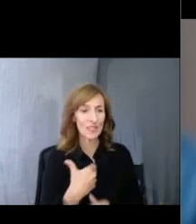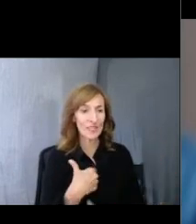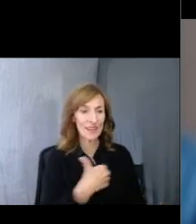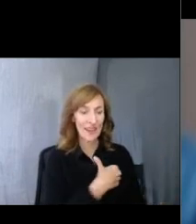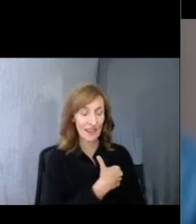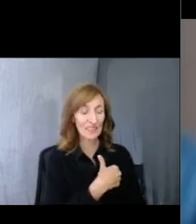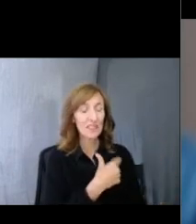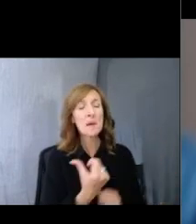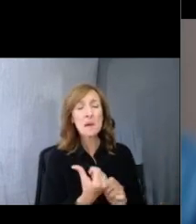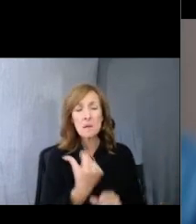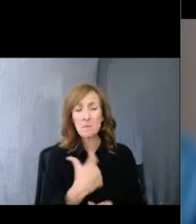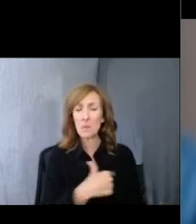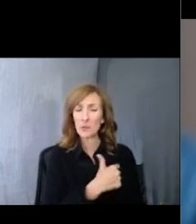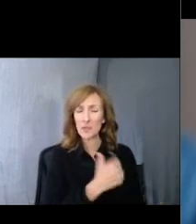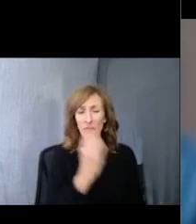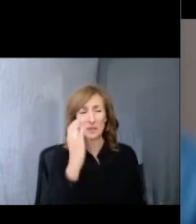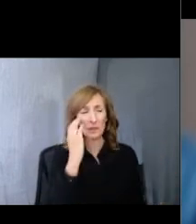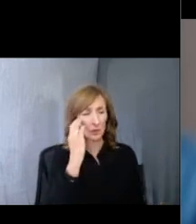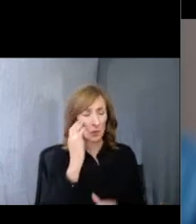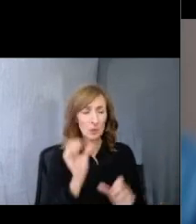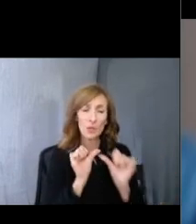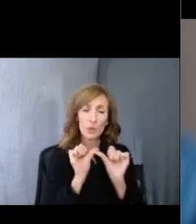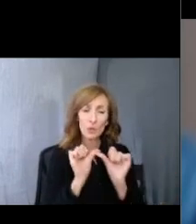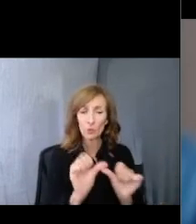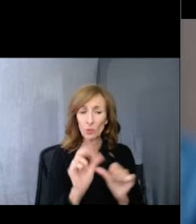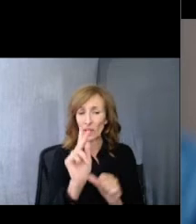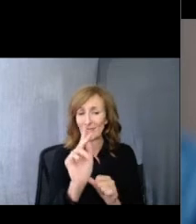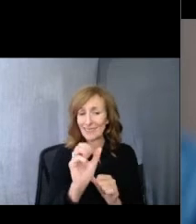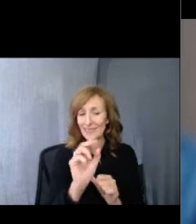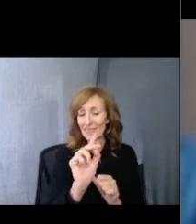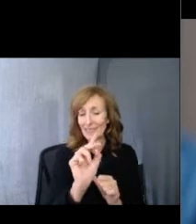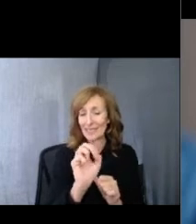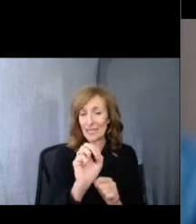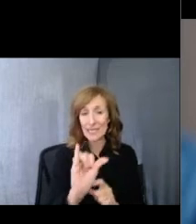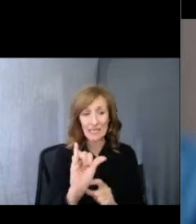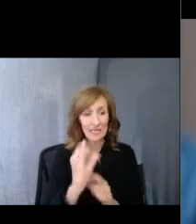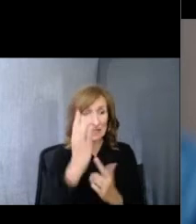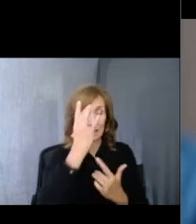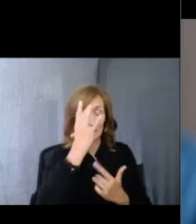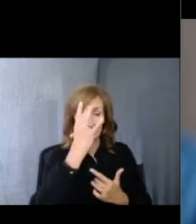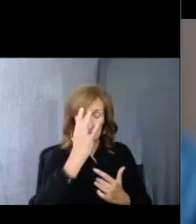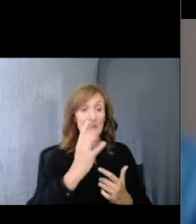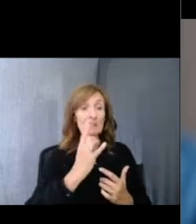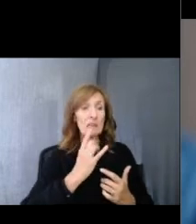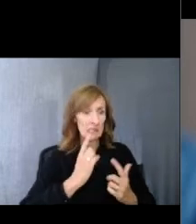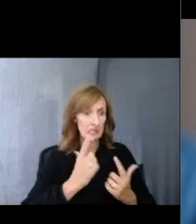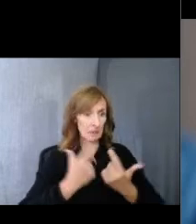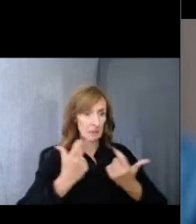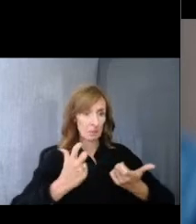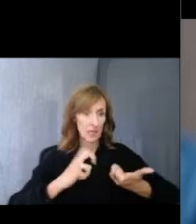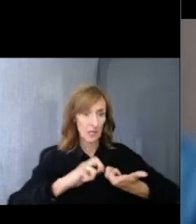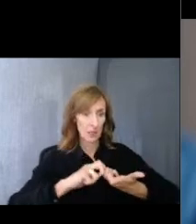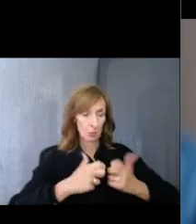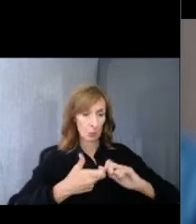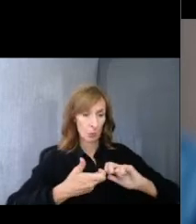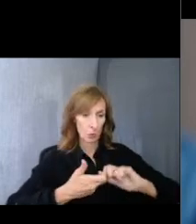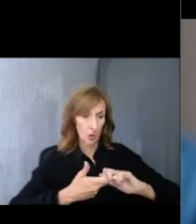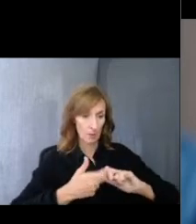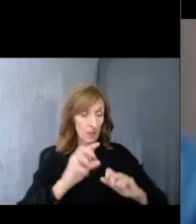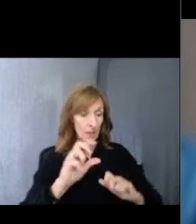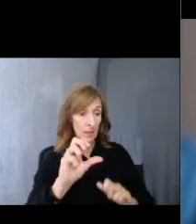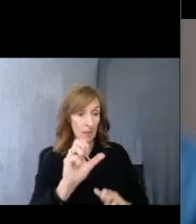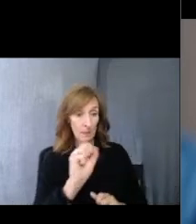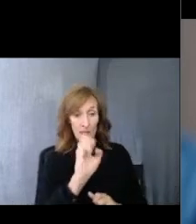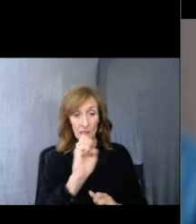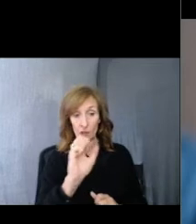disease is a pretty common problem, and I'd like to start with actually a poll. So Sean, if you can launch our first